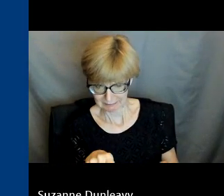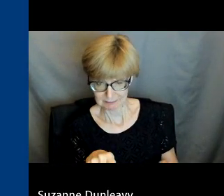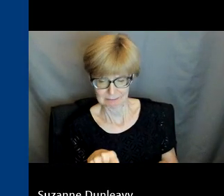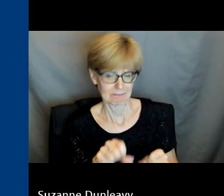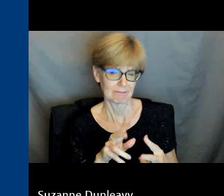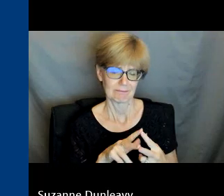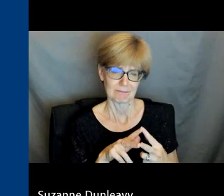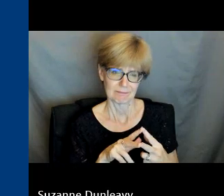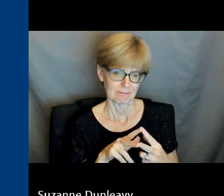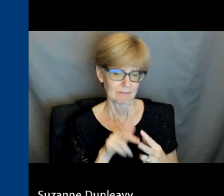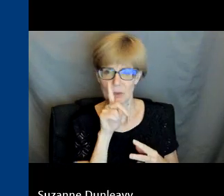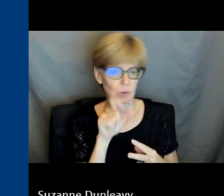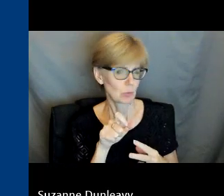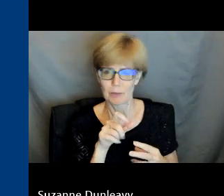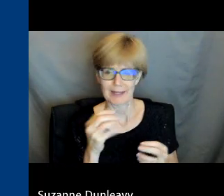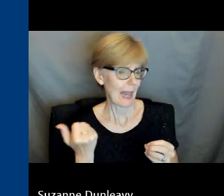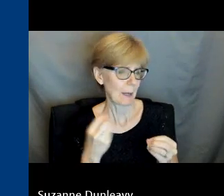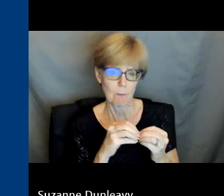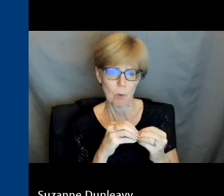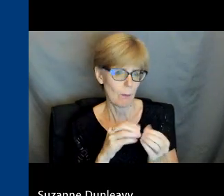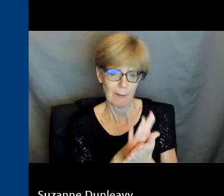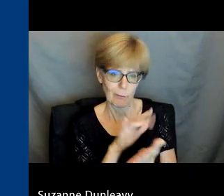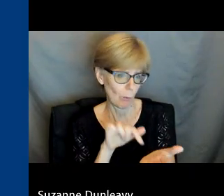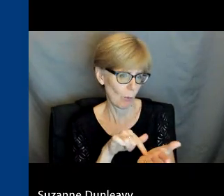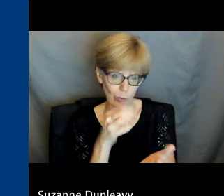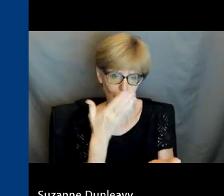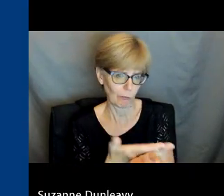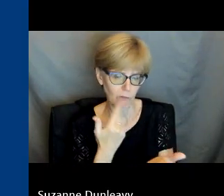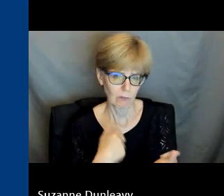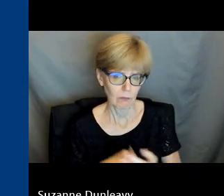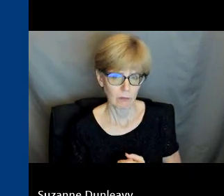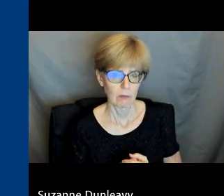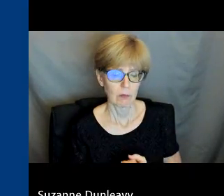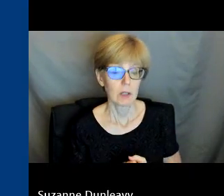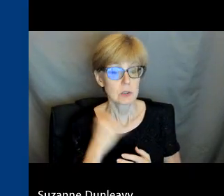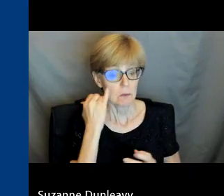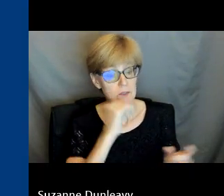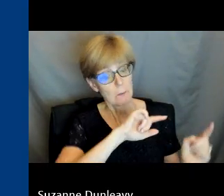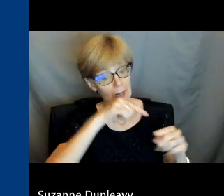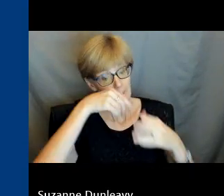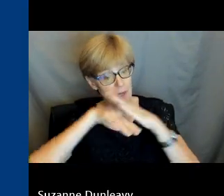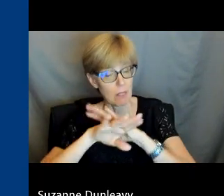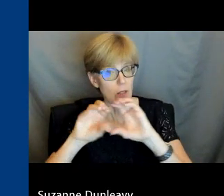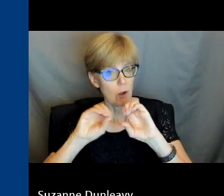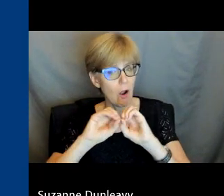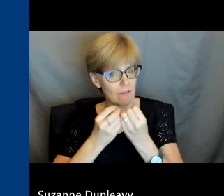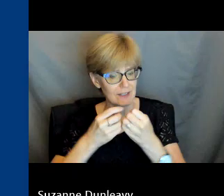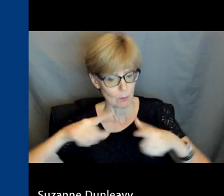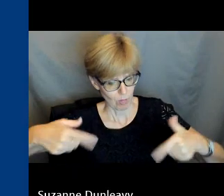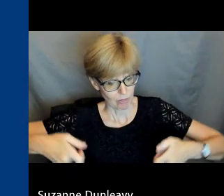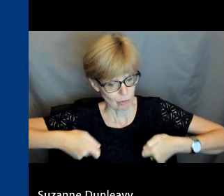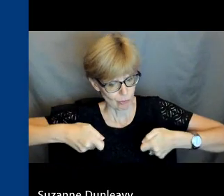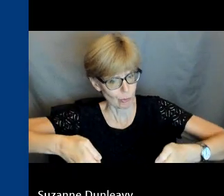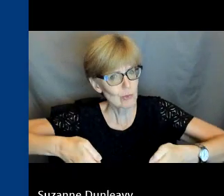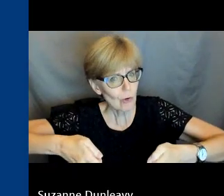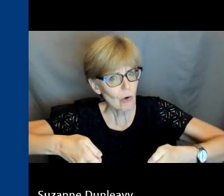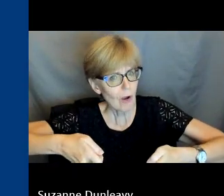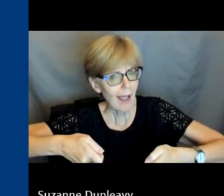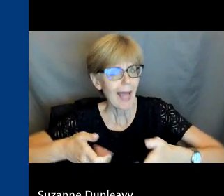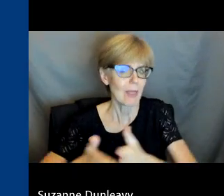they don't need any further documentation. So if someone would come into the office in a wheelchair, requesting a